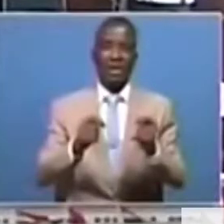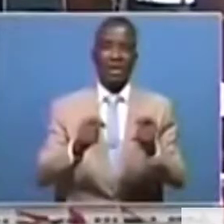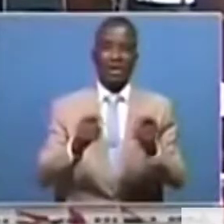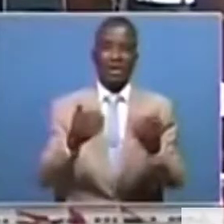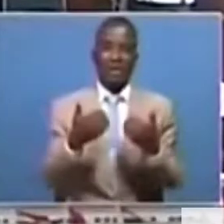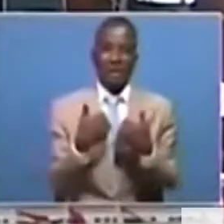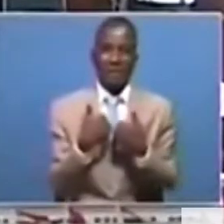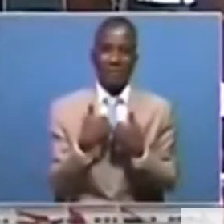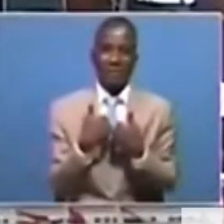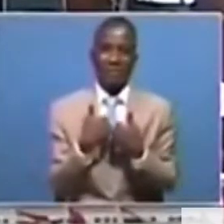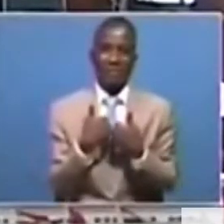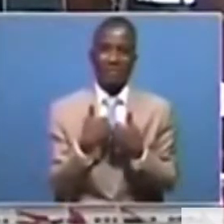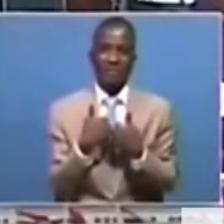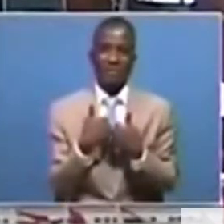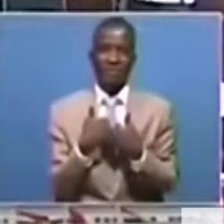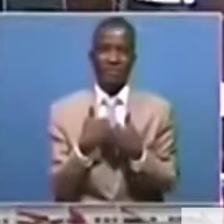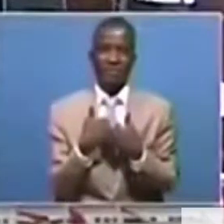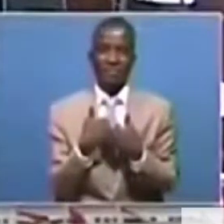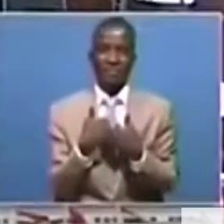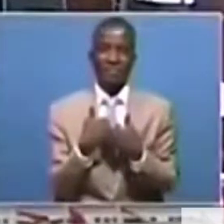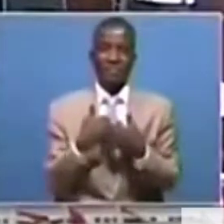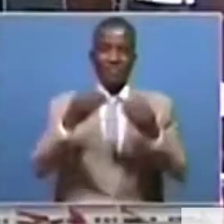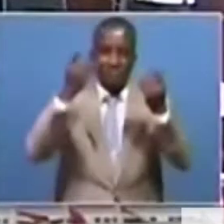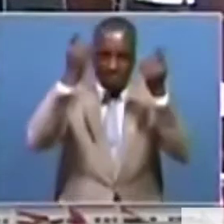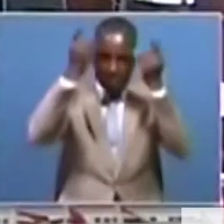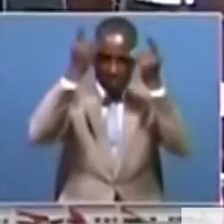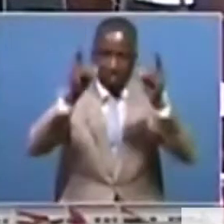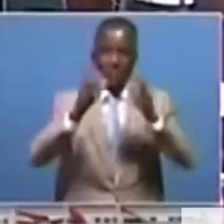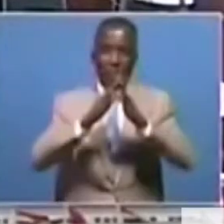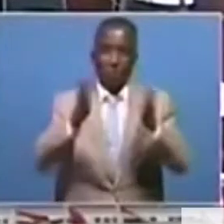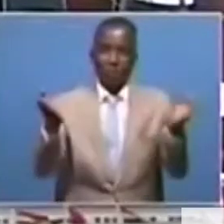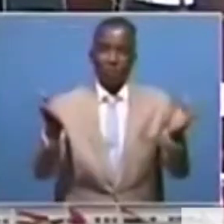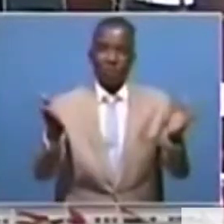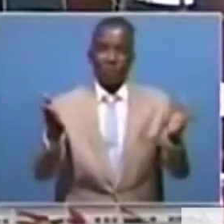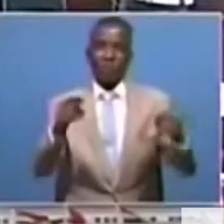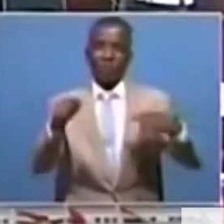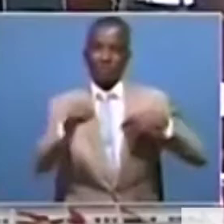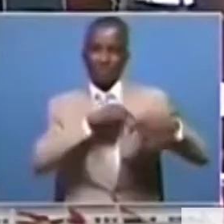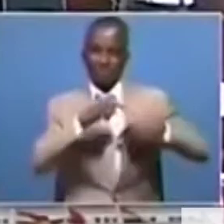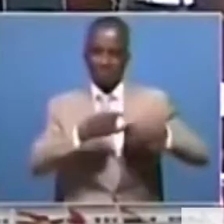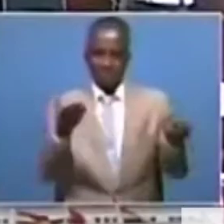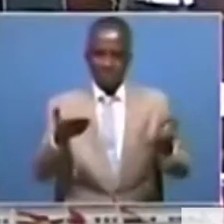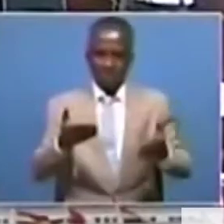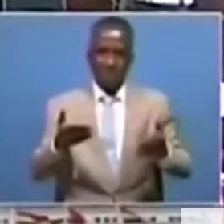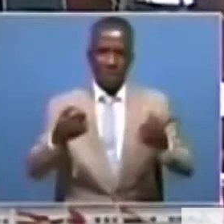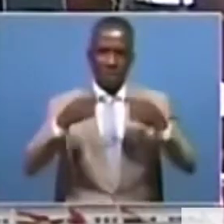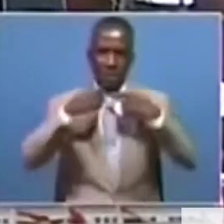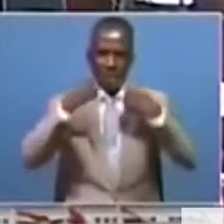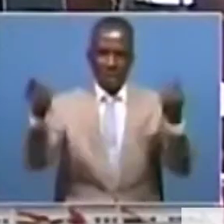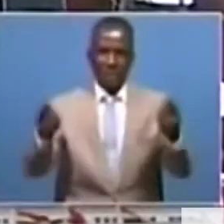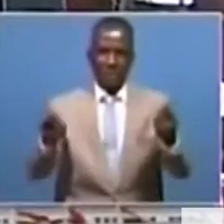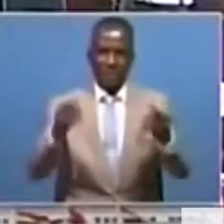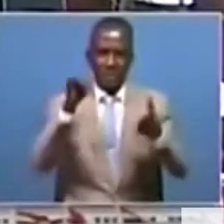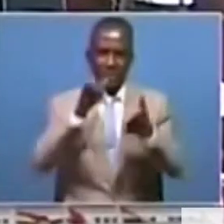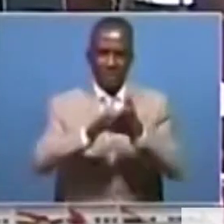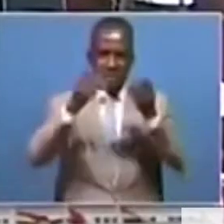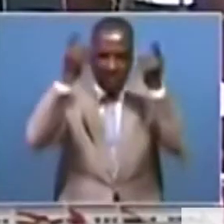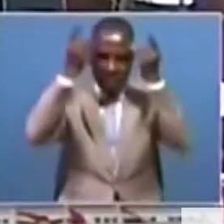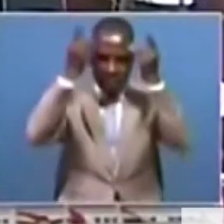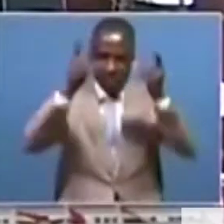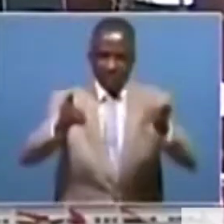has a wide discretion to reopen proceedings before a judgment is rendered. That